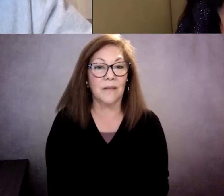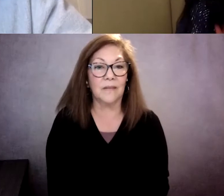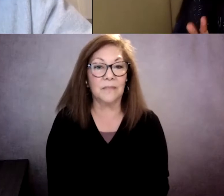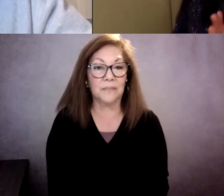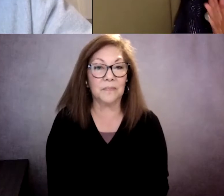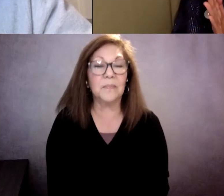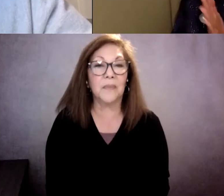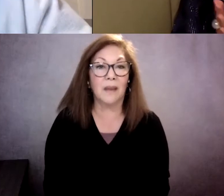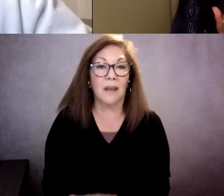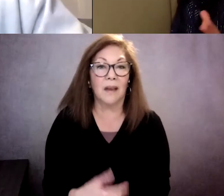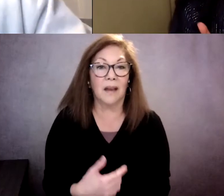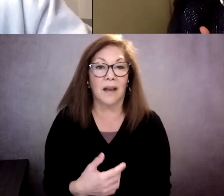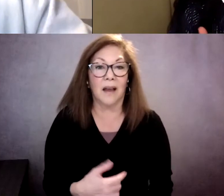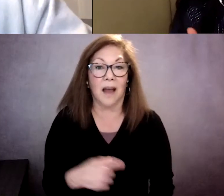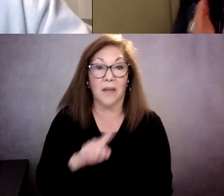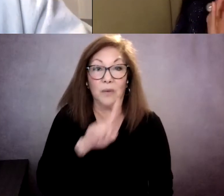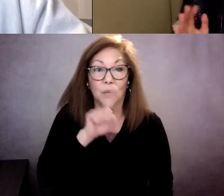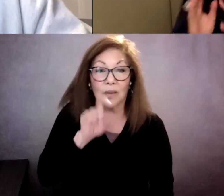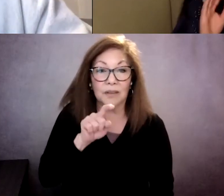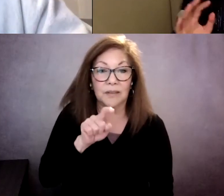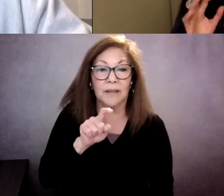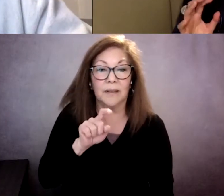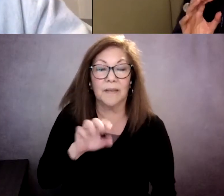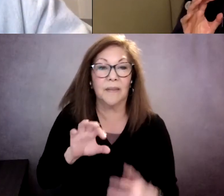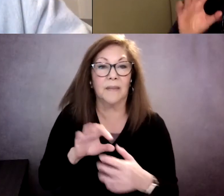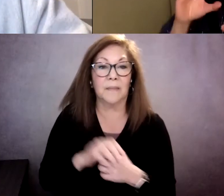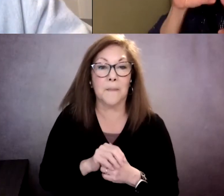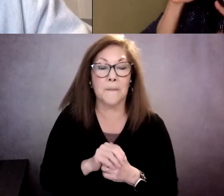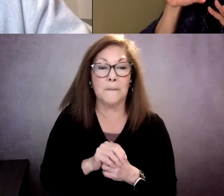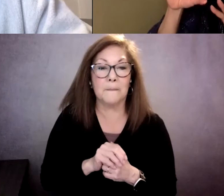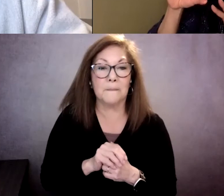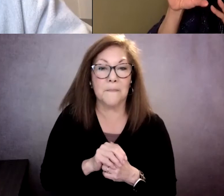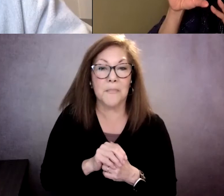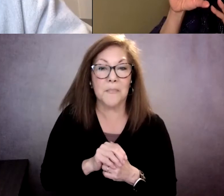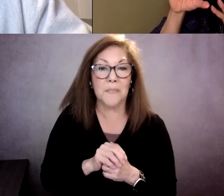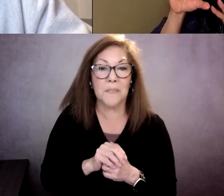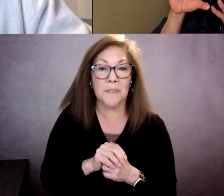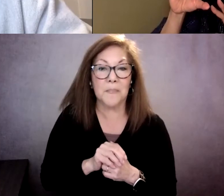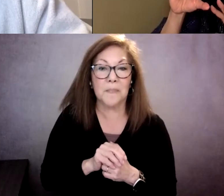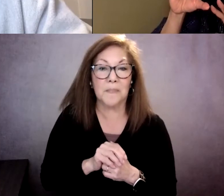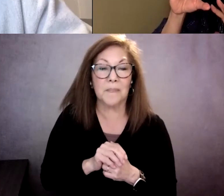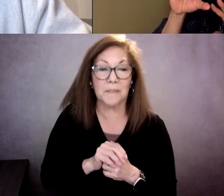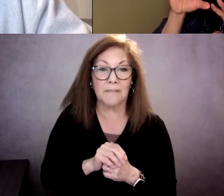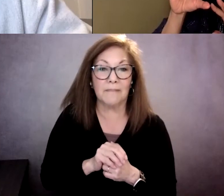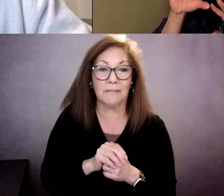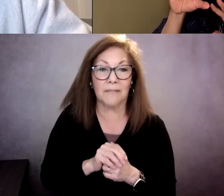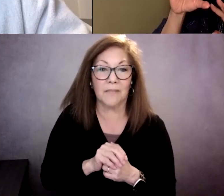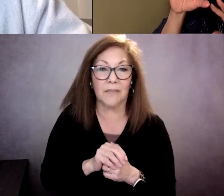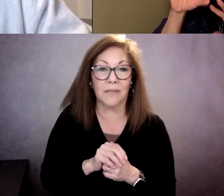which brings me to a question that kind of brings that kind of